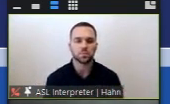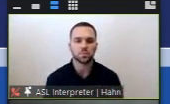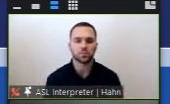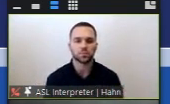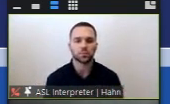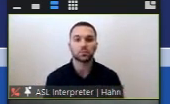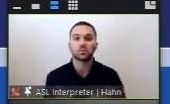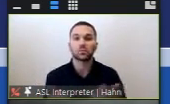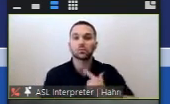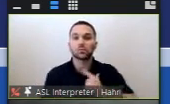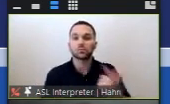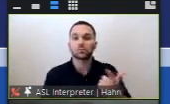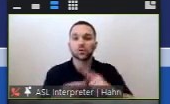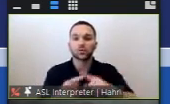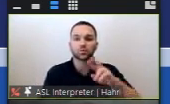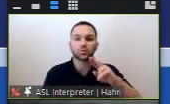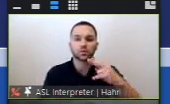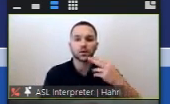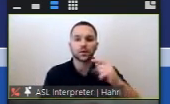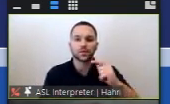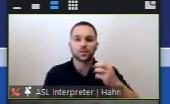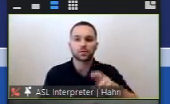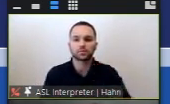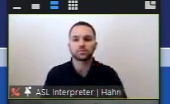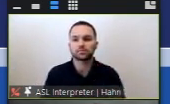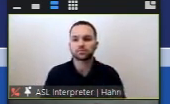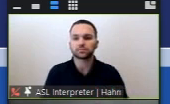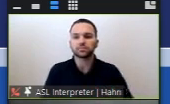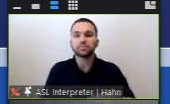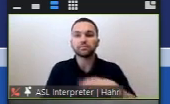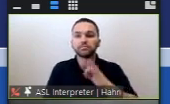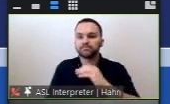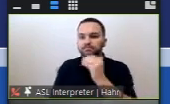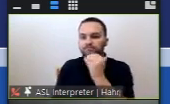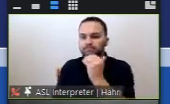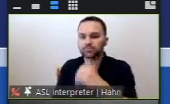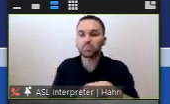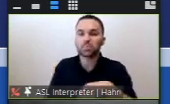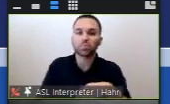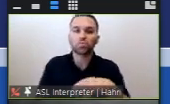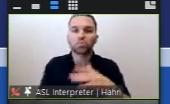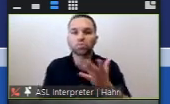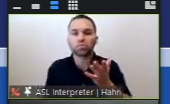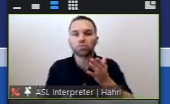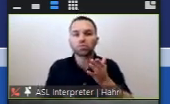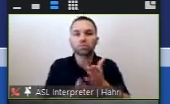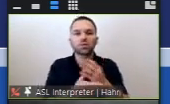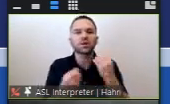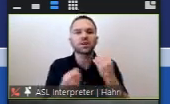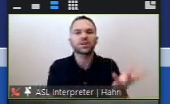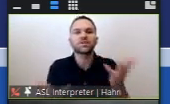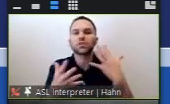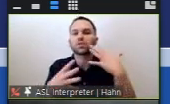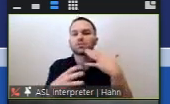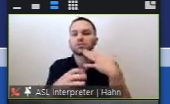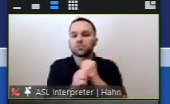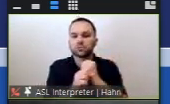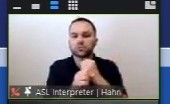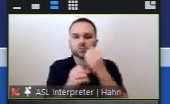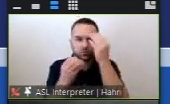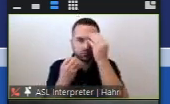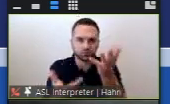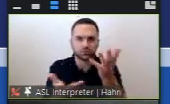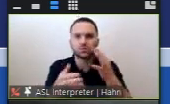Heather. Thank you, Dr. Hurley. So today I'm going to give you a brief vaccination update in terms of where we are as a